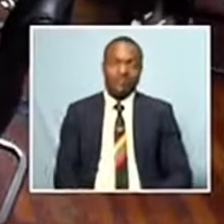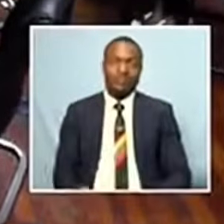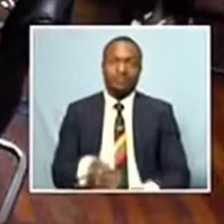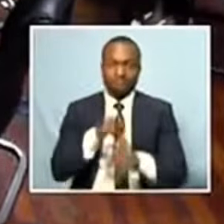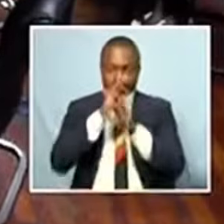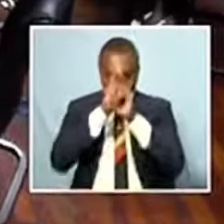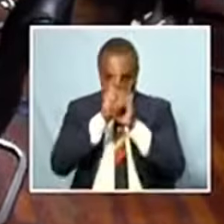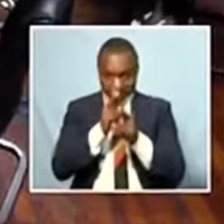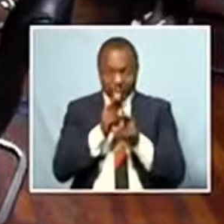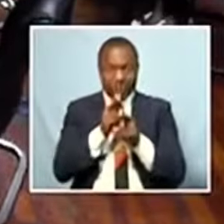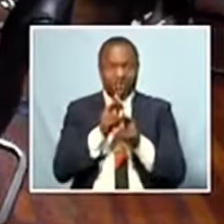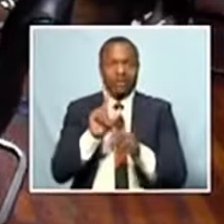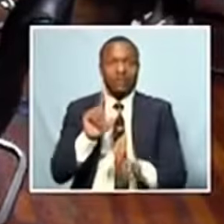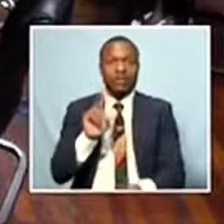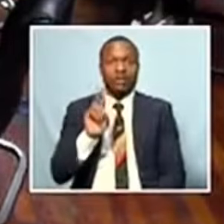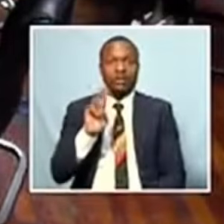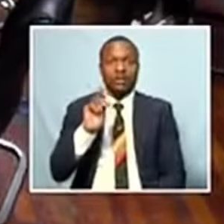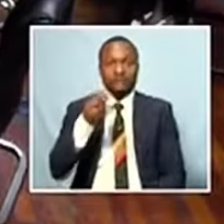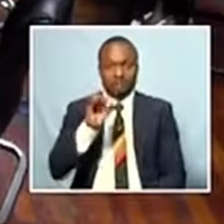Honorable Mai, is it related?